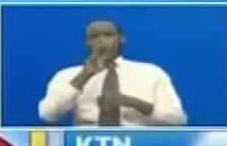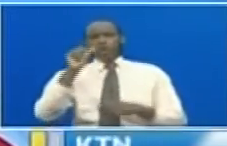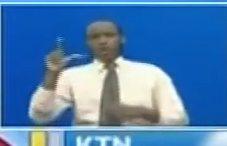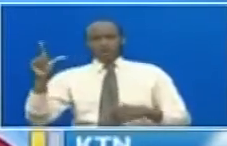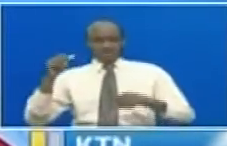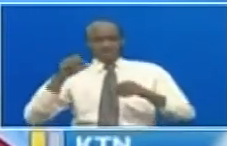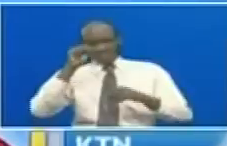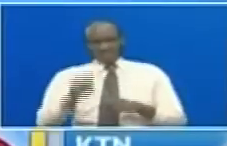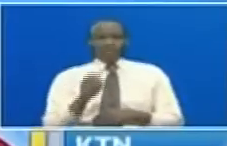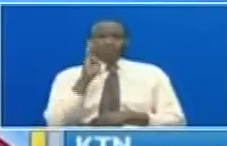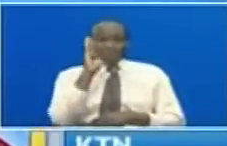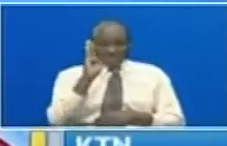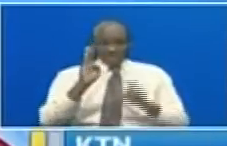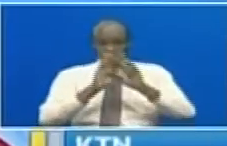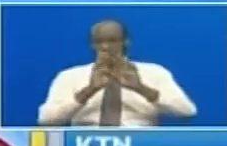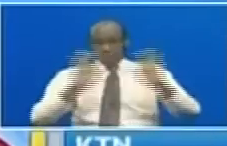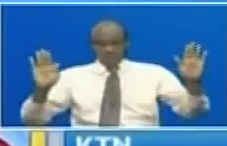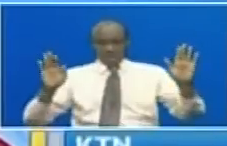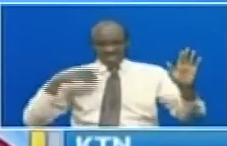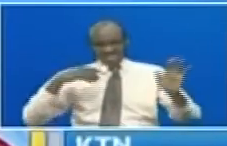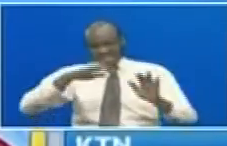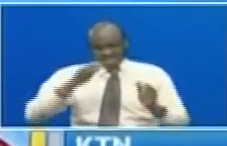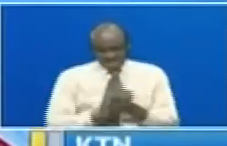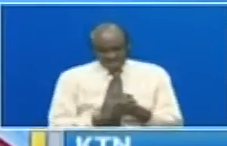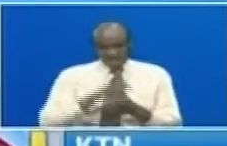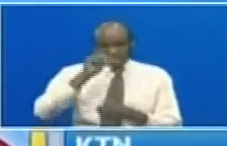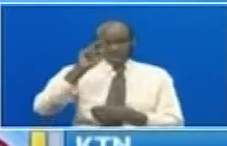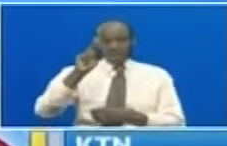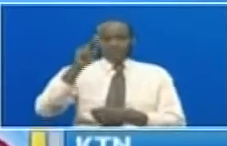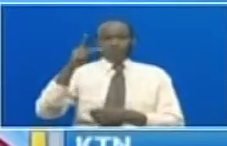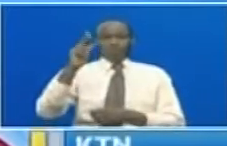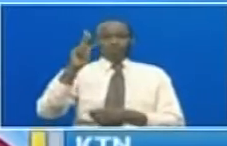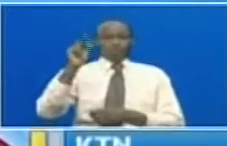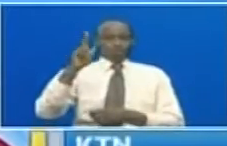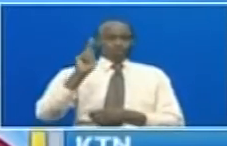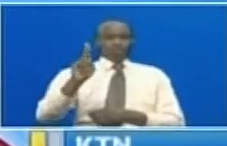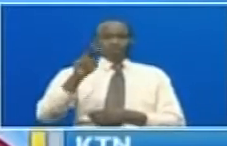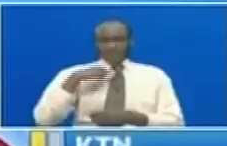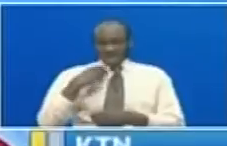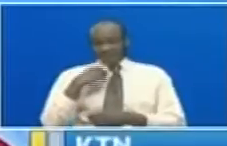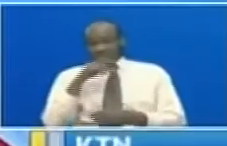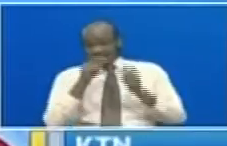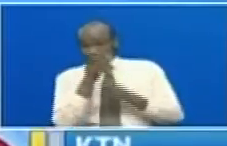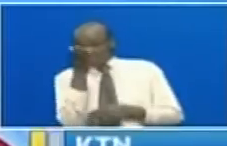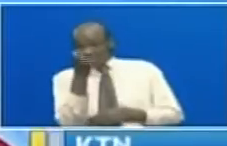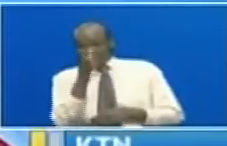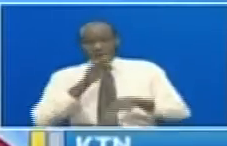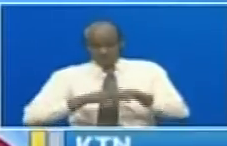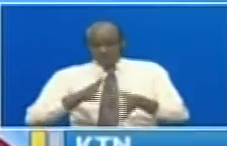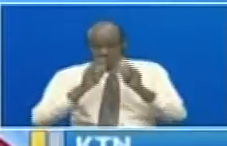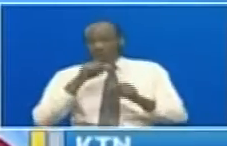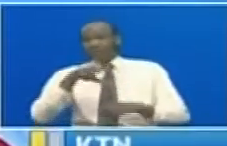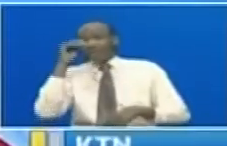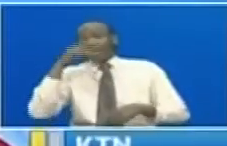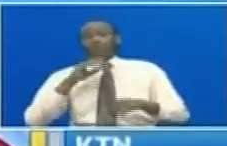in South B, and the specific area is Mukurukaya, but the details are very scanty. We have our team on the way. They're trying to find out